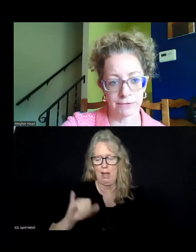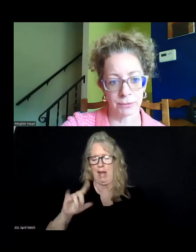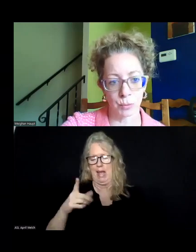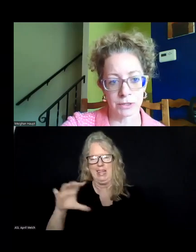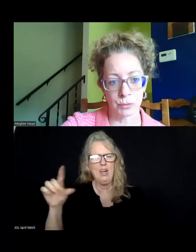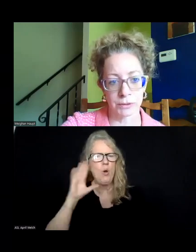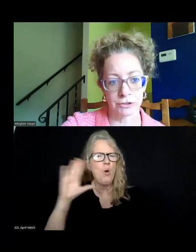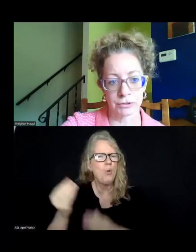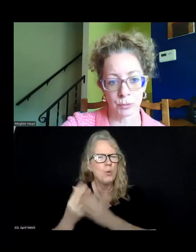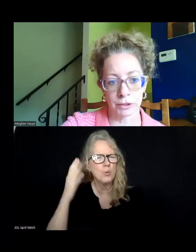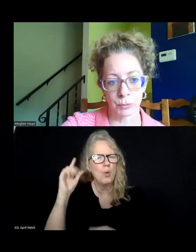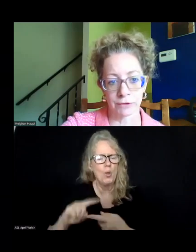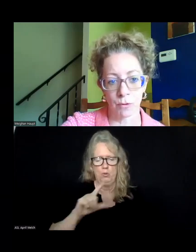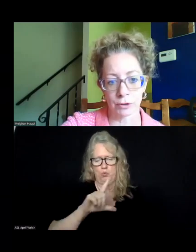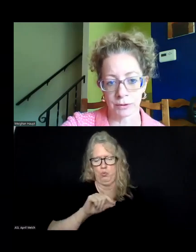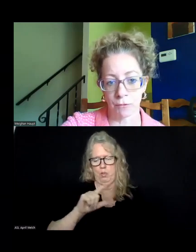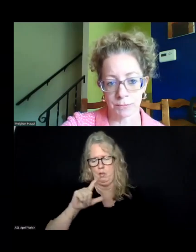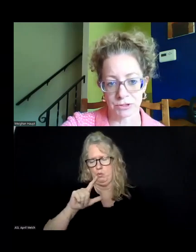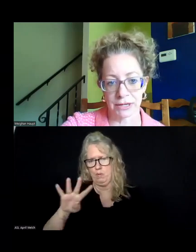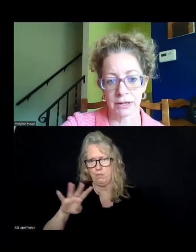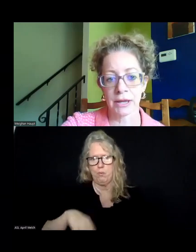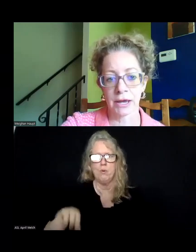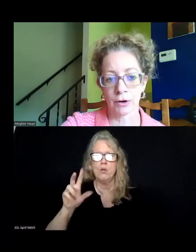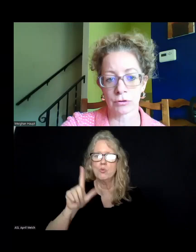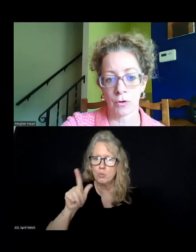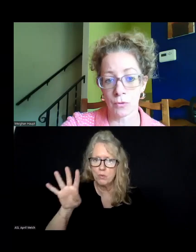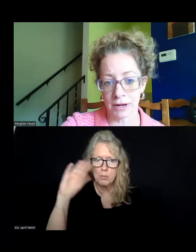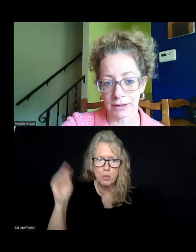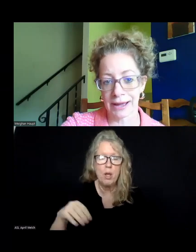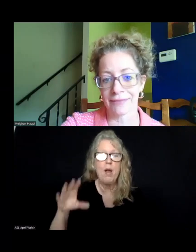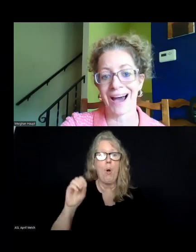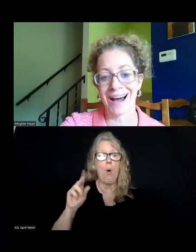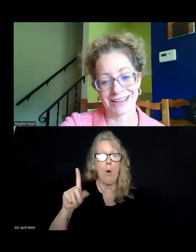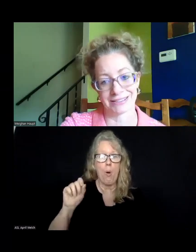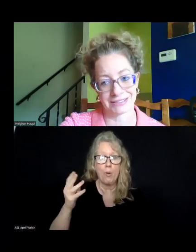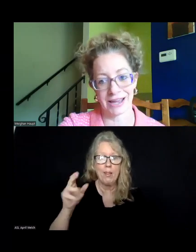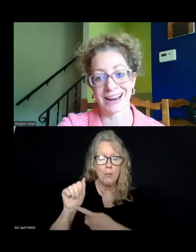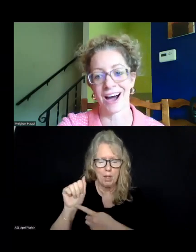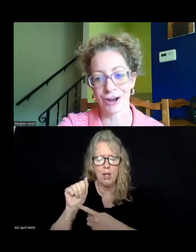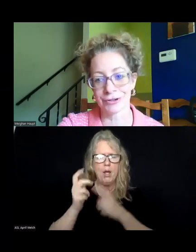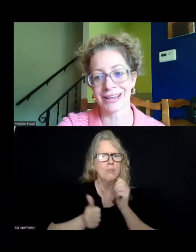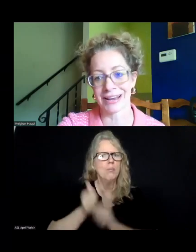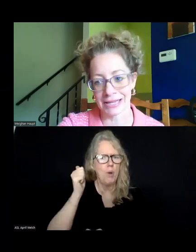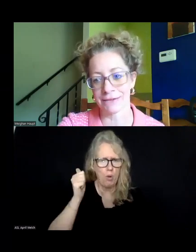growth rate from 2022 to 2024 at 24%, and Oklahoma had the highest